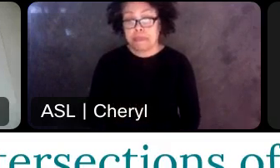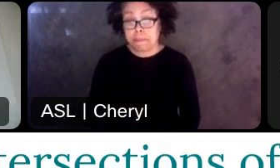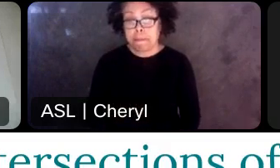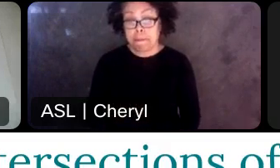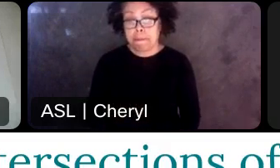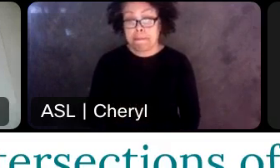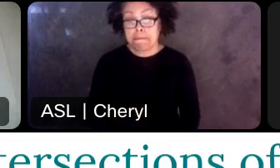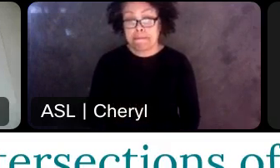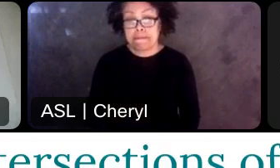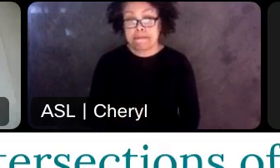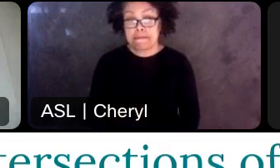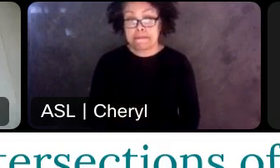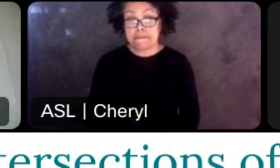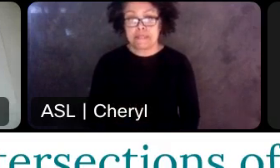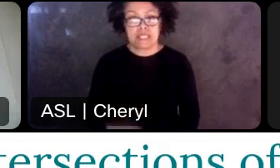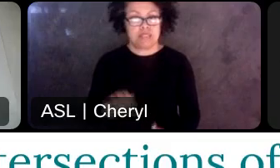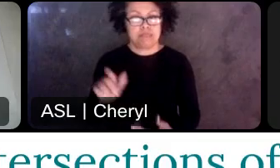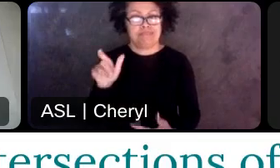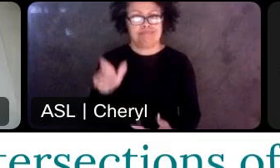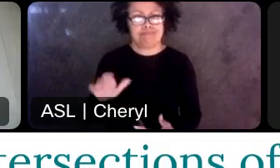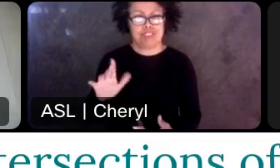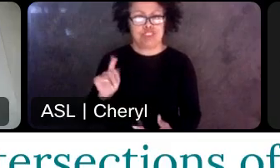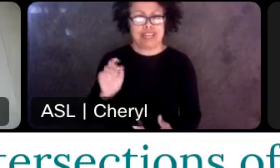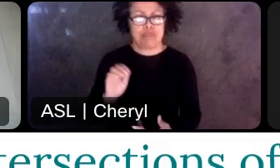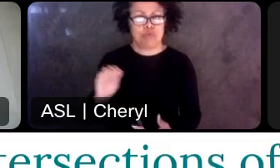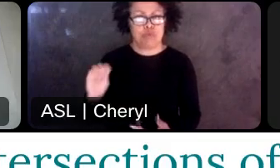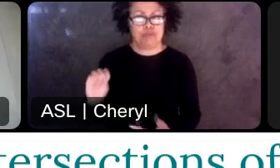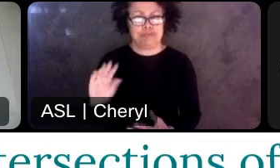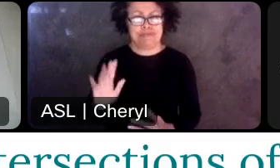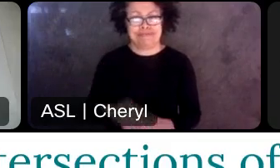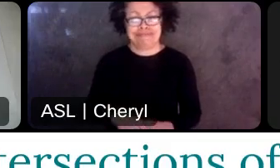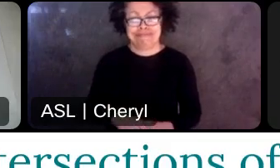Sorry, I have to move my chat around. There we go.